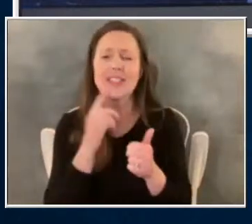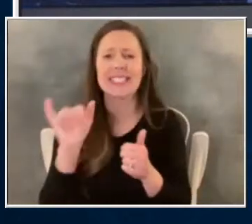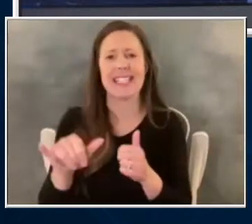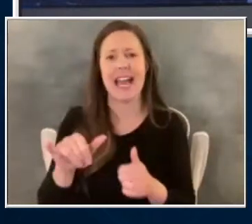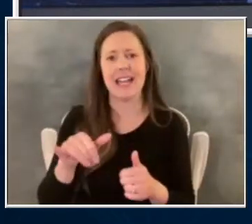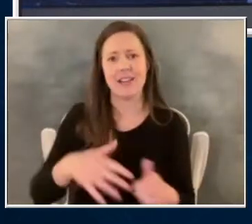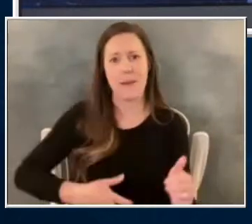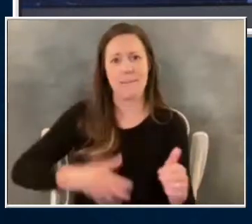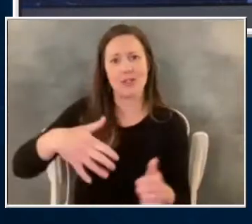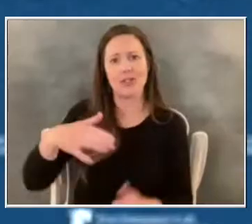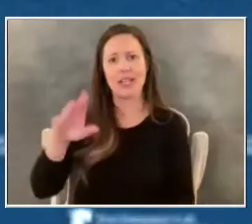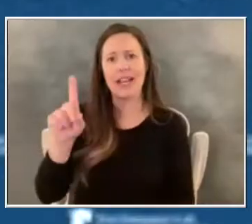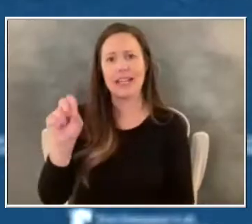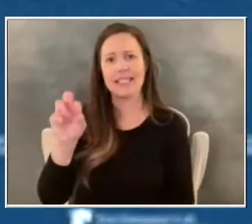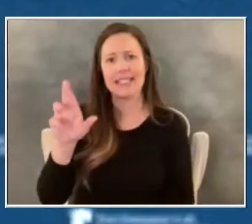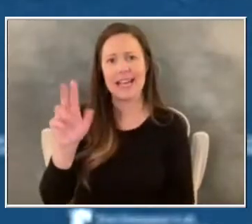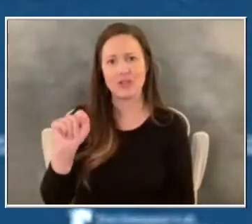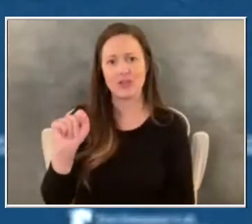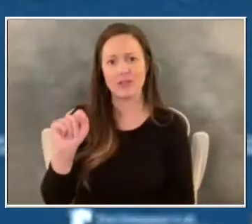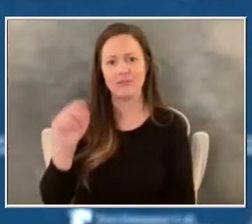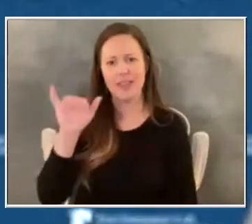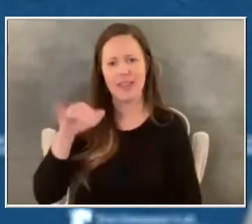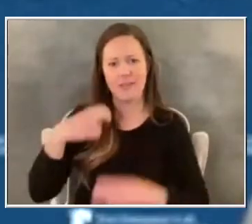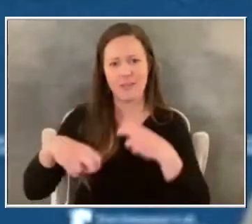Kansas right now?